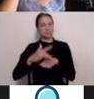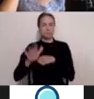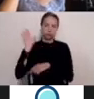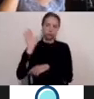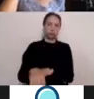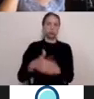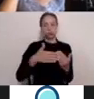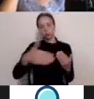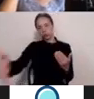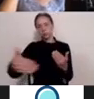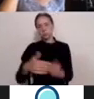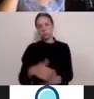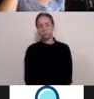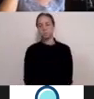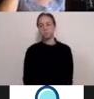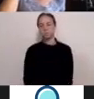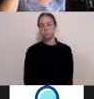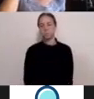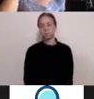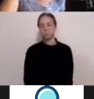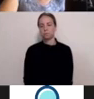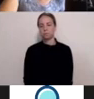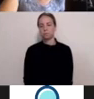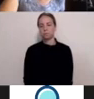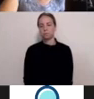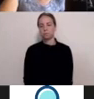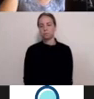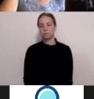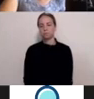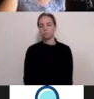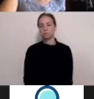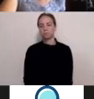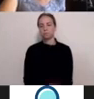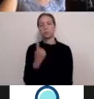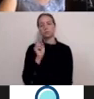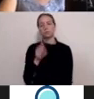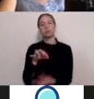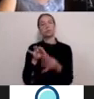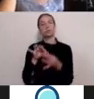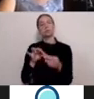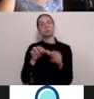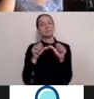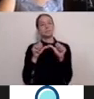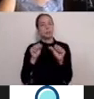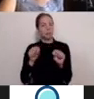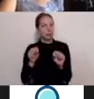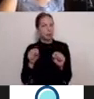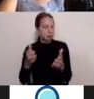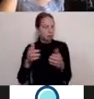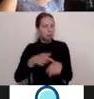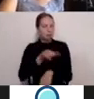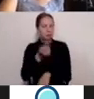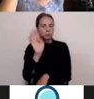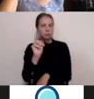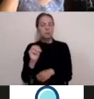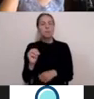beyond, as it's part of our programming. But we do have this question in terms of sustainability long term. As I think